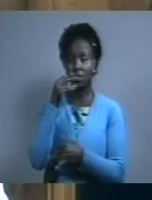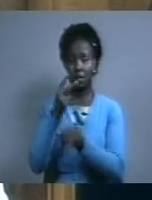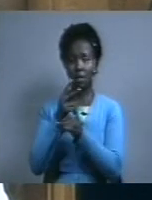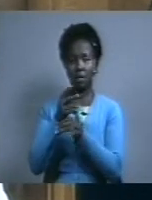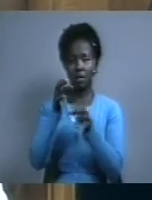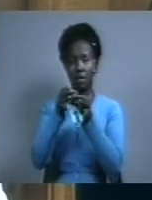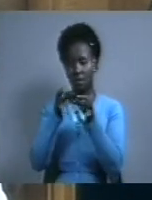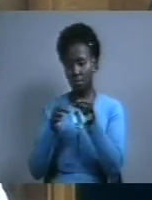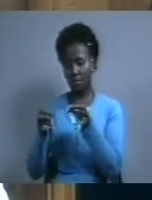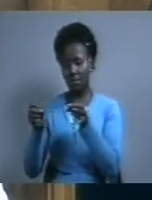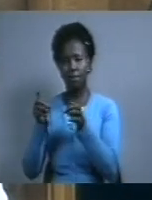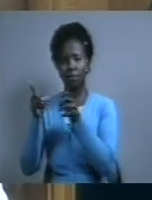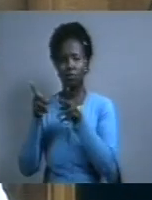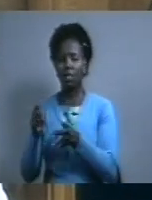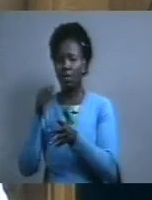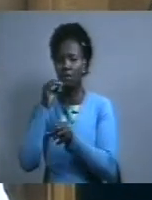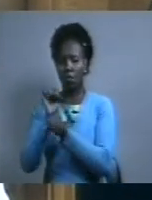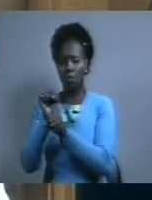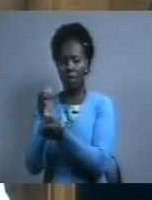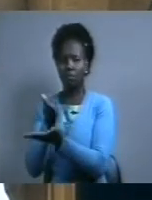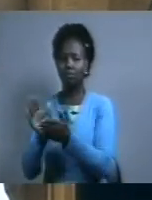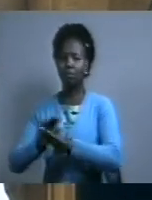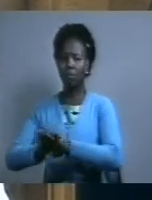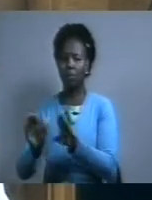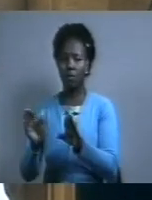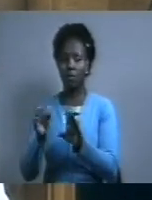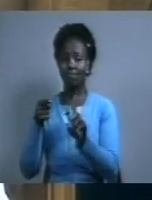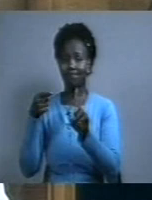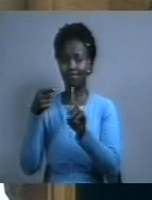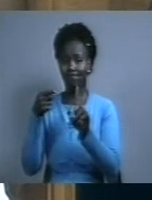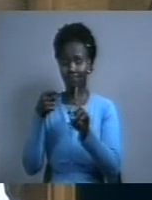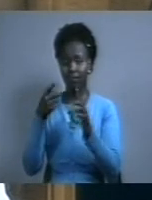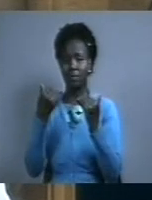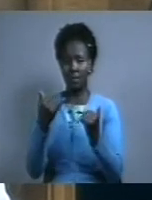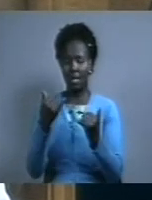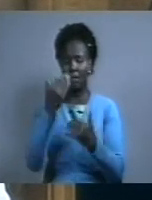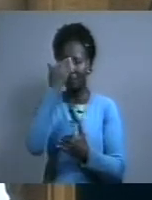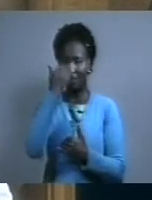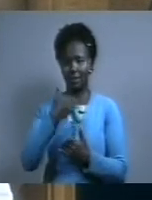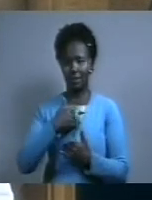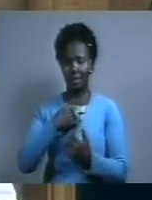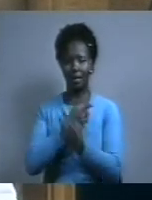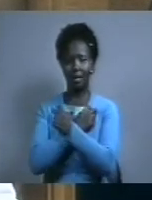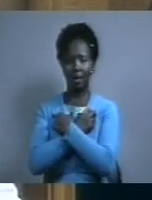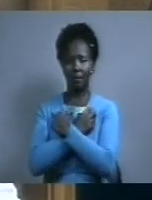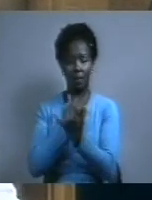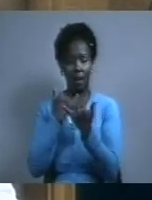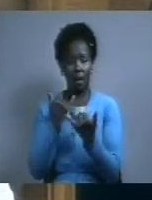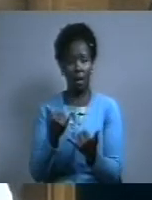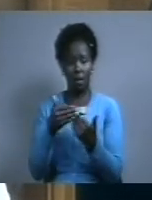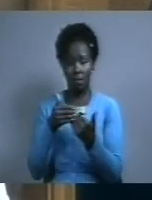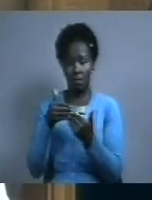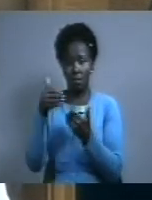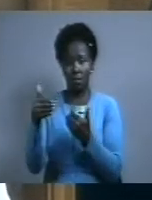he's not being demoted. As far as I know, Mr. Dennis Fredericks is on sick leave, and I have no idea of what